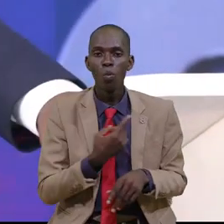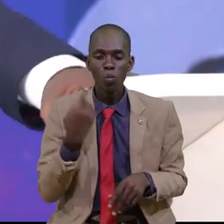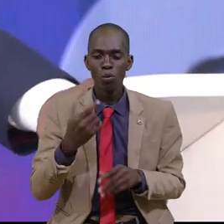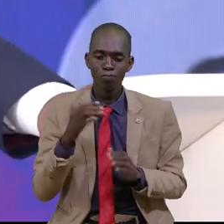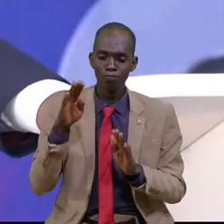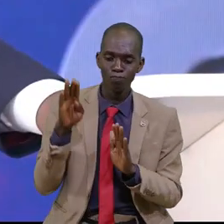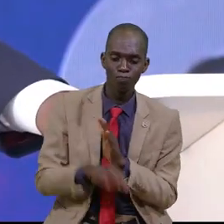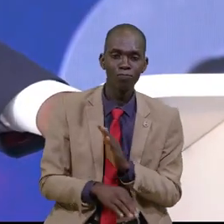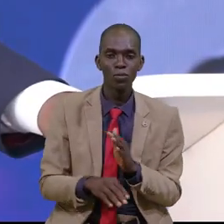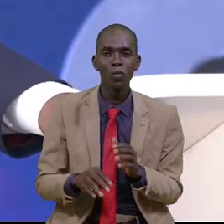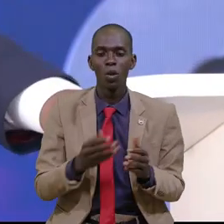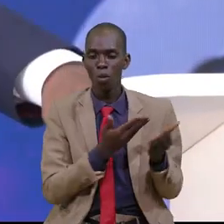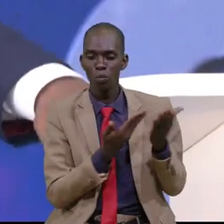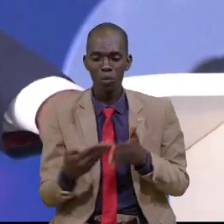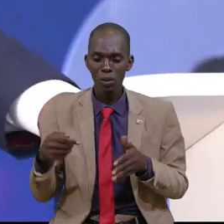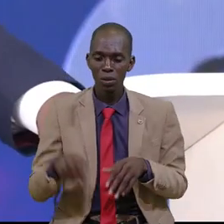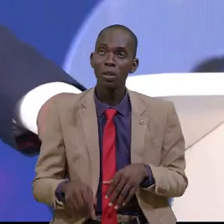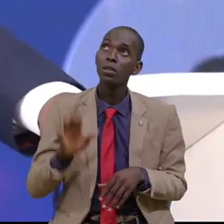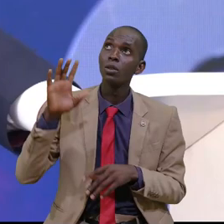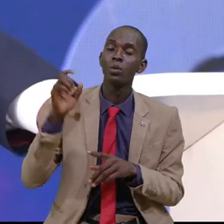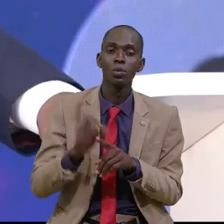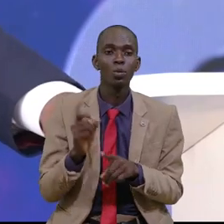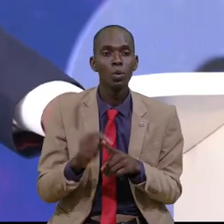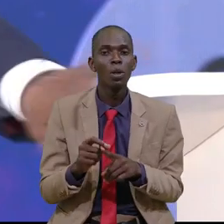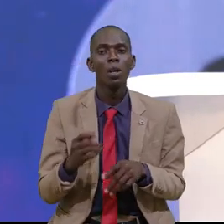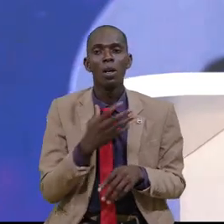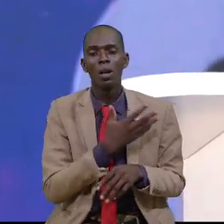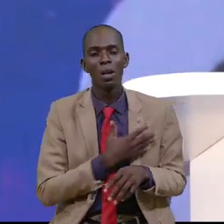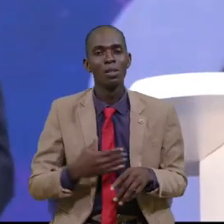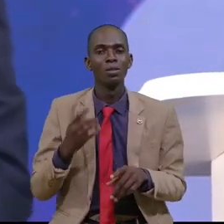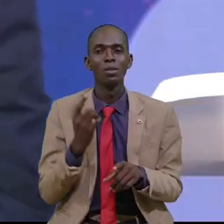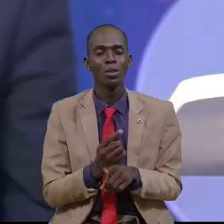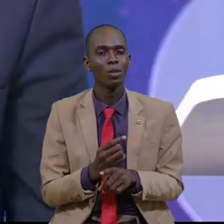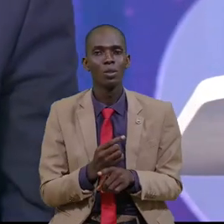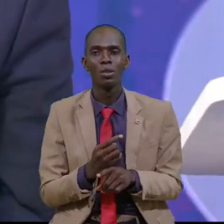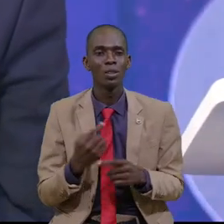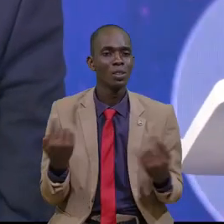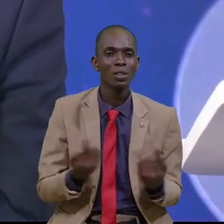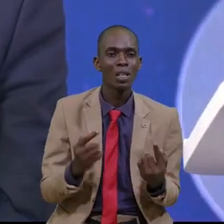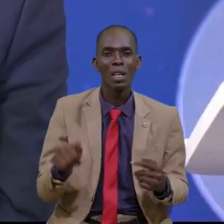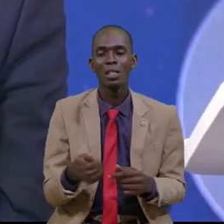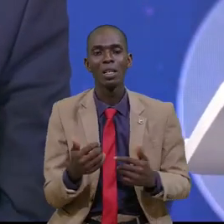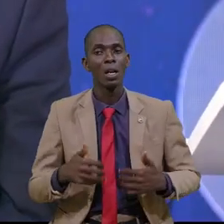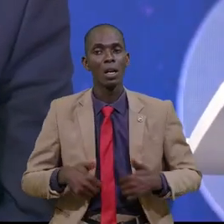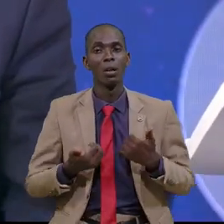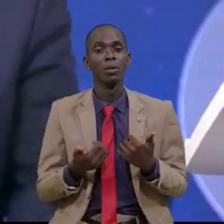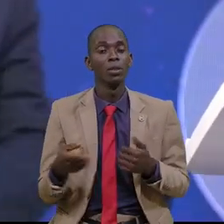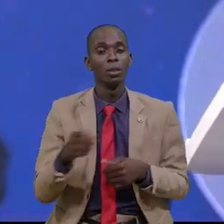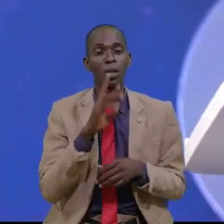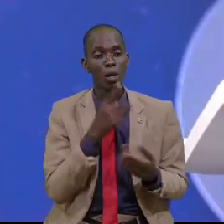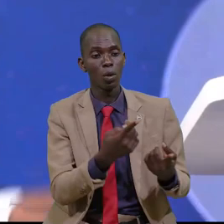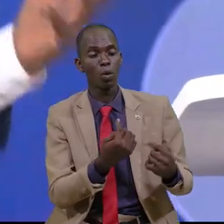word, his standard to the background, and they just sin anyhow. They're coming from the room of adultery